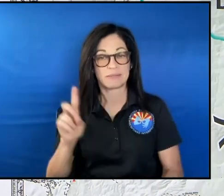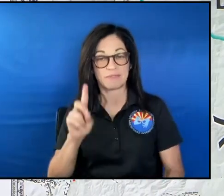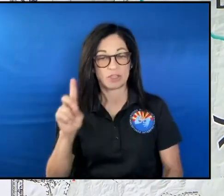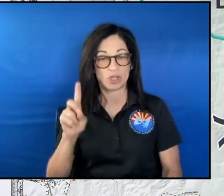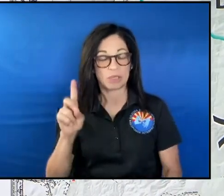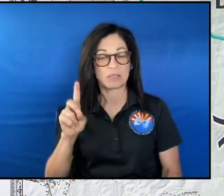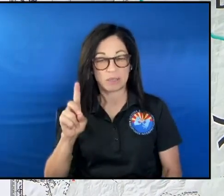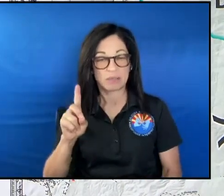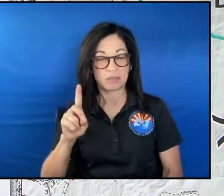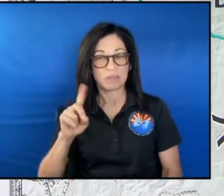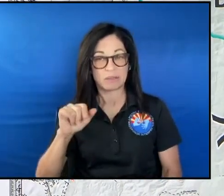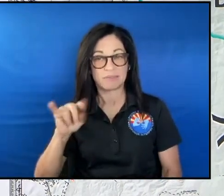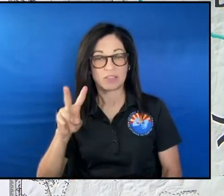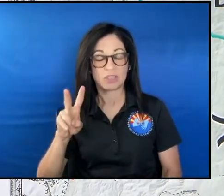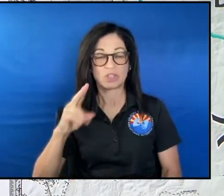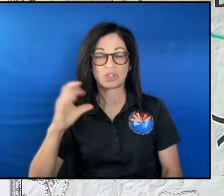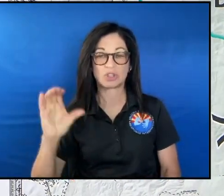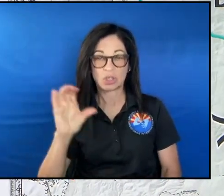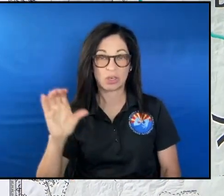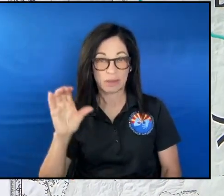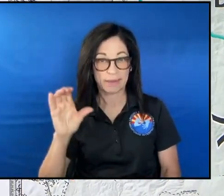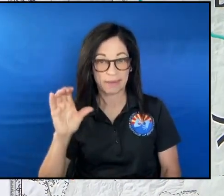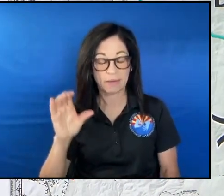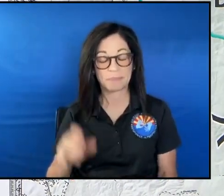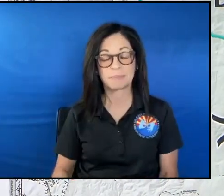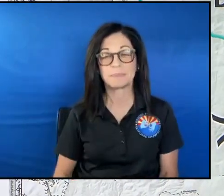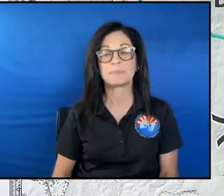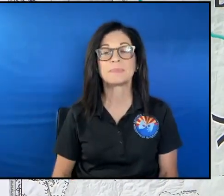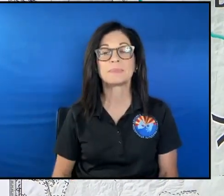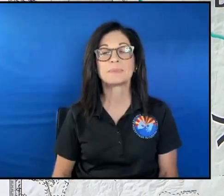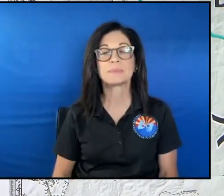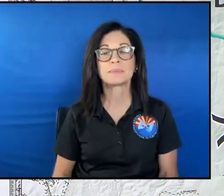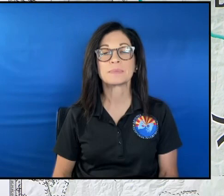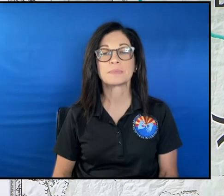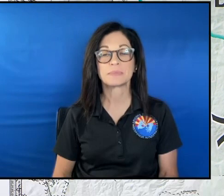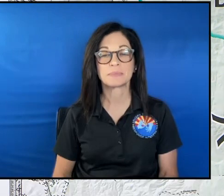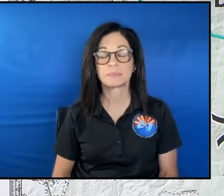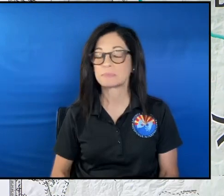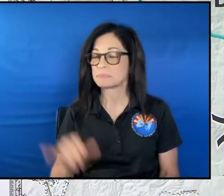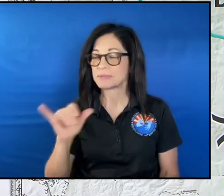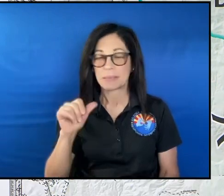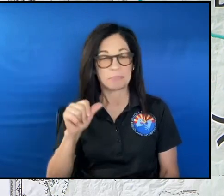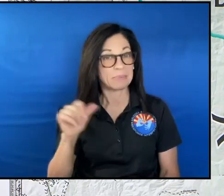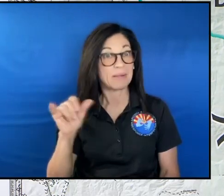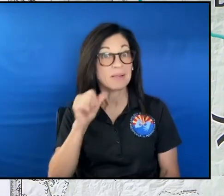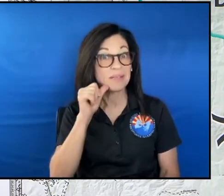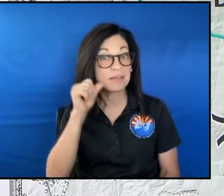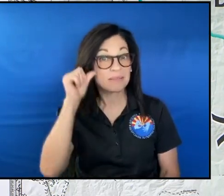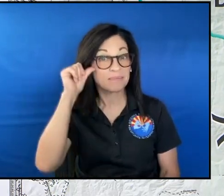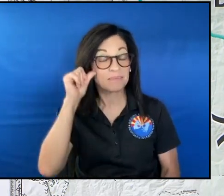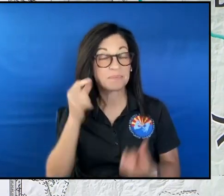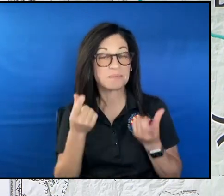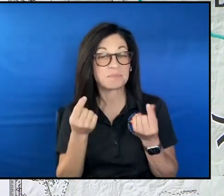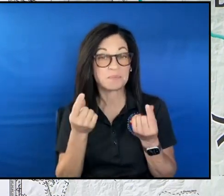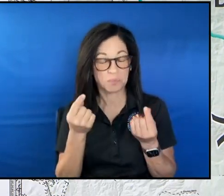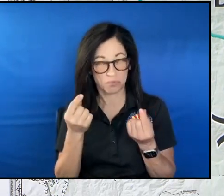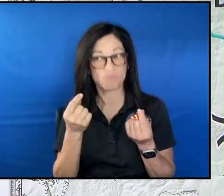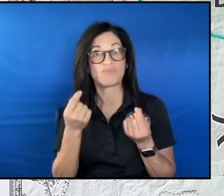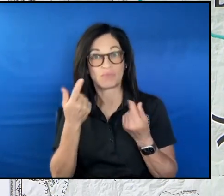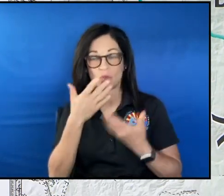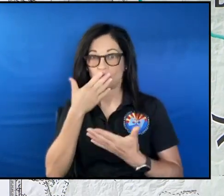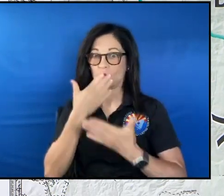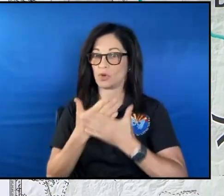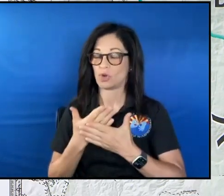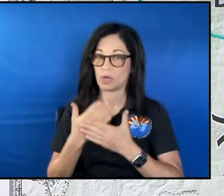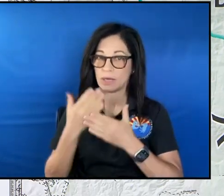on the south end here, they're gonna, same thing. You know, yesterday they had a pretty successful day as